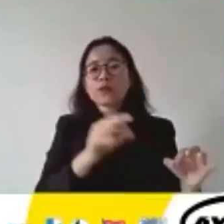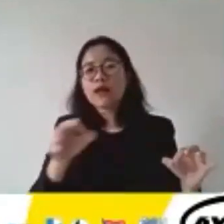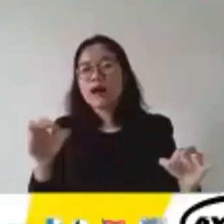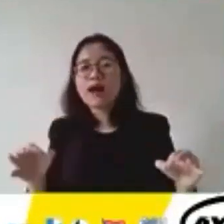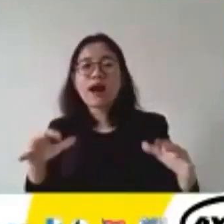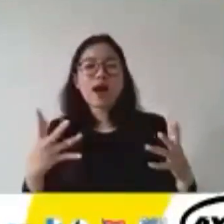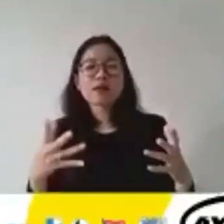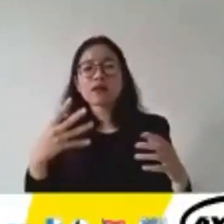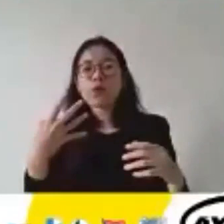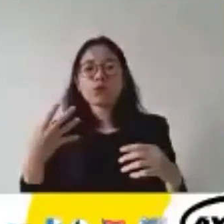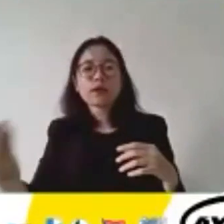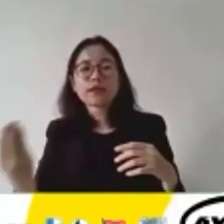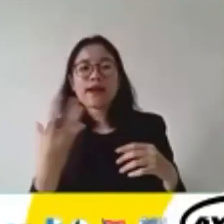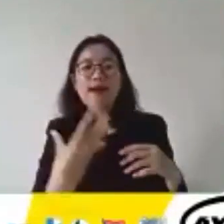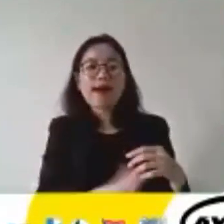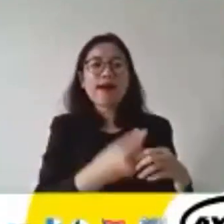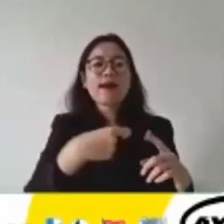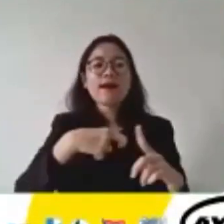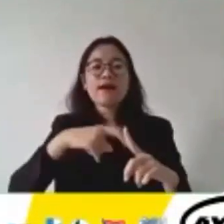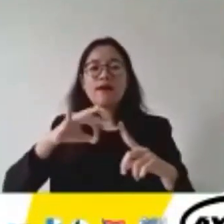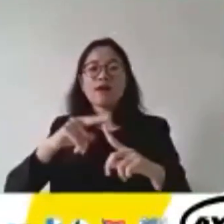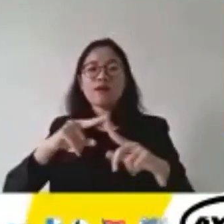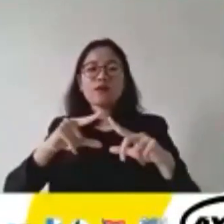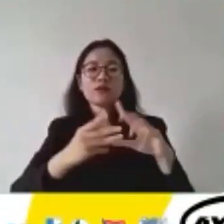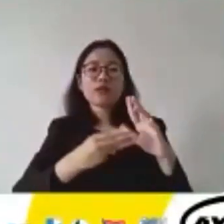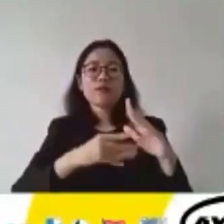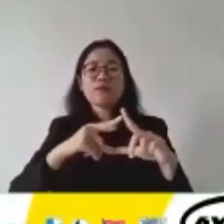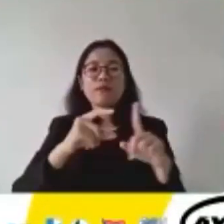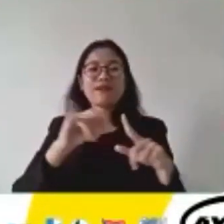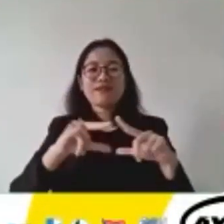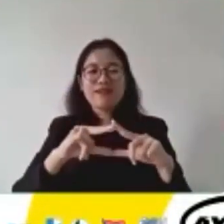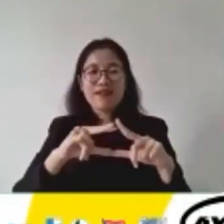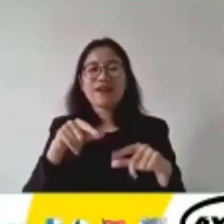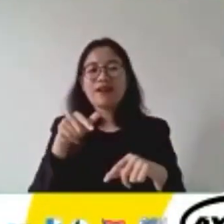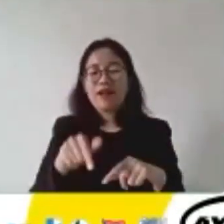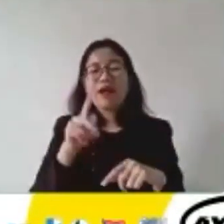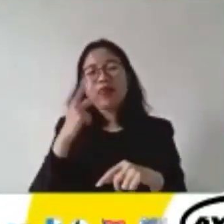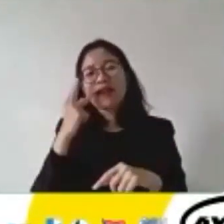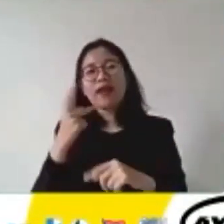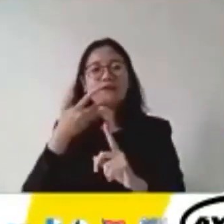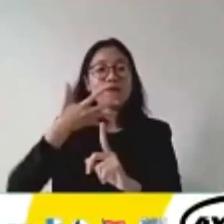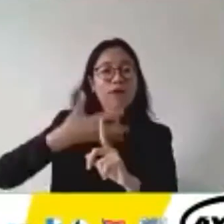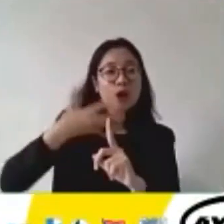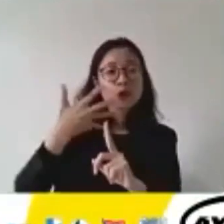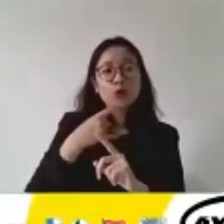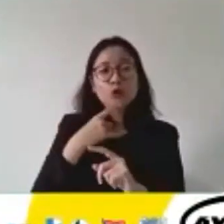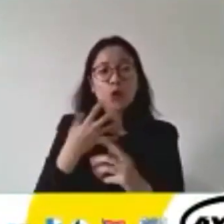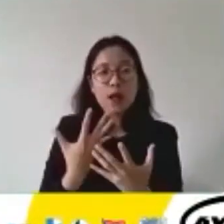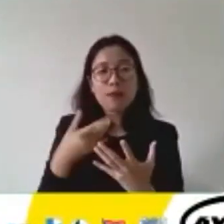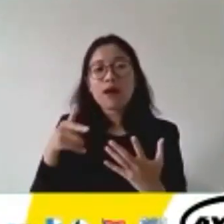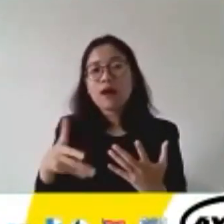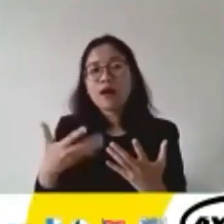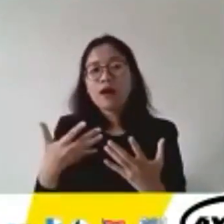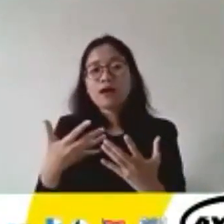sources of pollution, and then the different solutions that you could actually consider. They would have benefits for climate, but also for